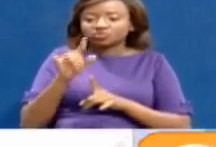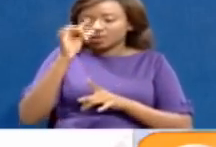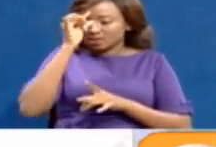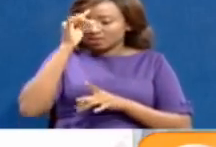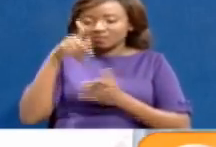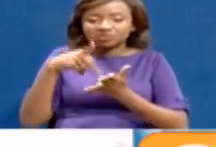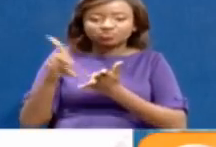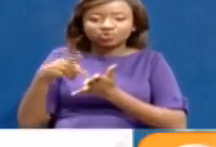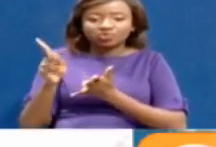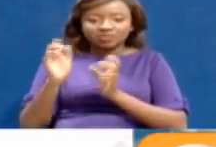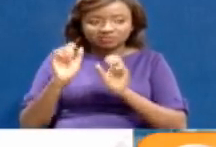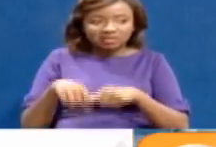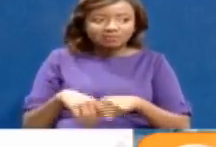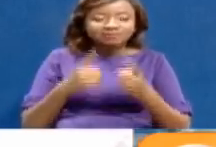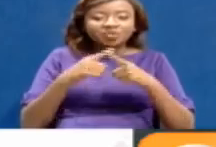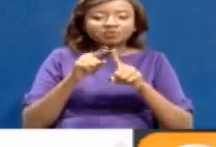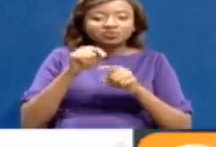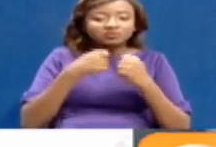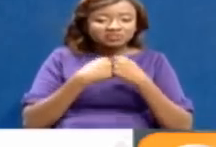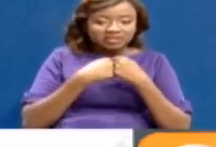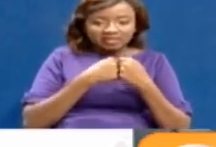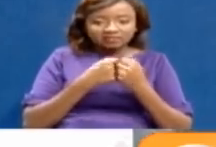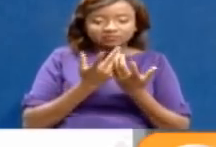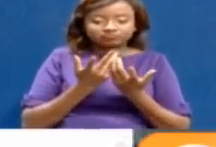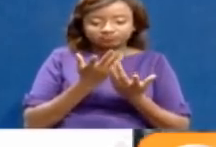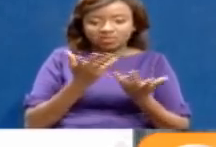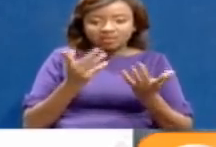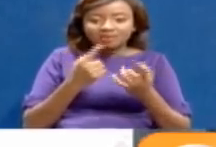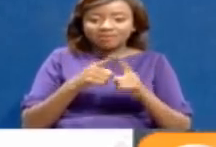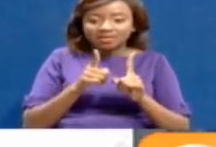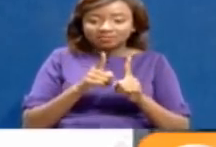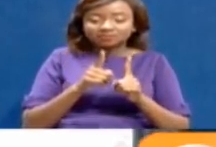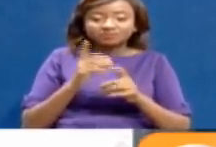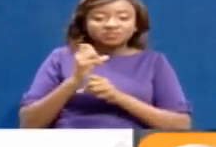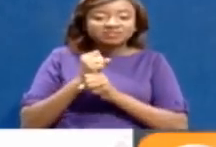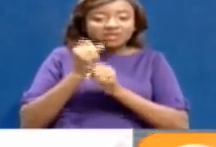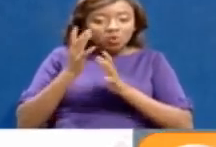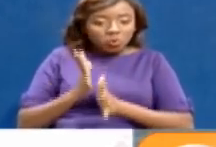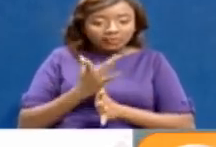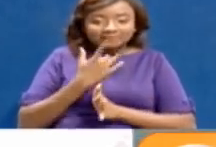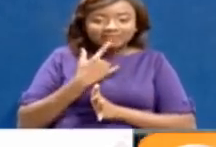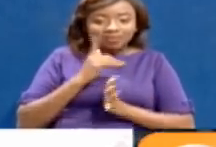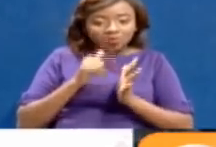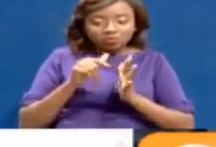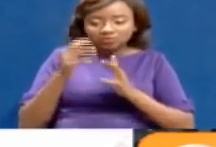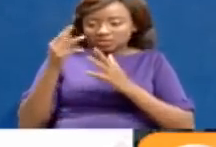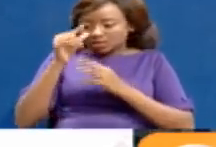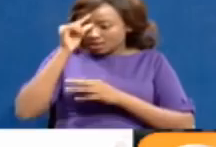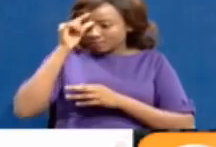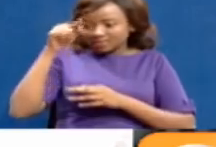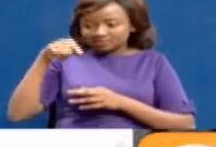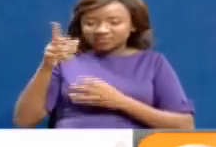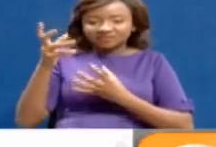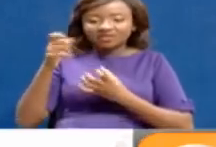government procurement with this disruption of supply chains. But stakeholders insist that the onus is on government to create